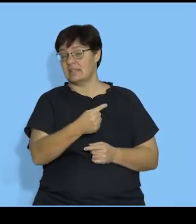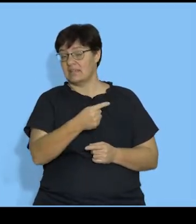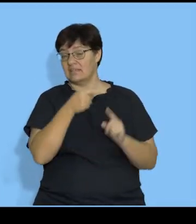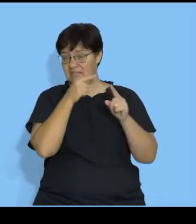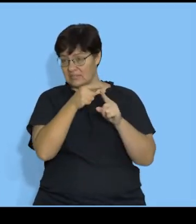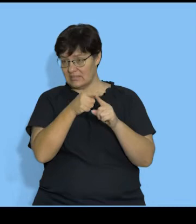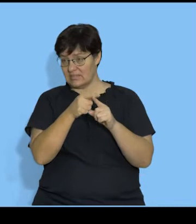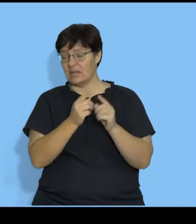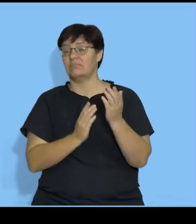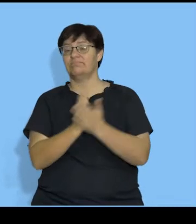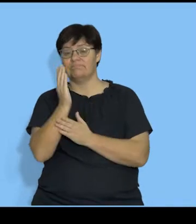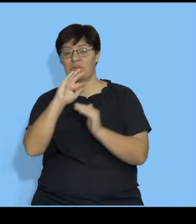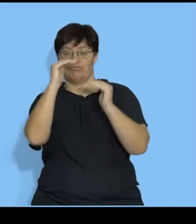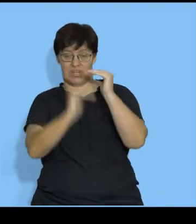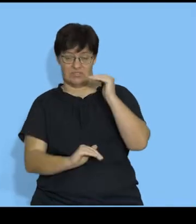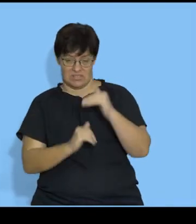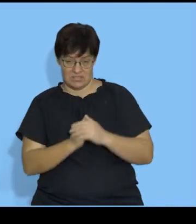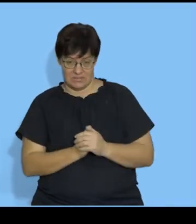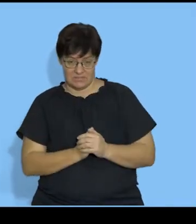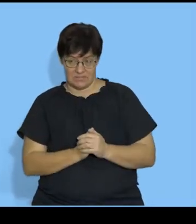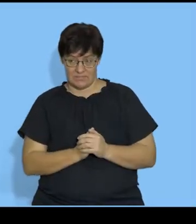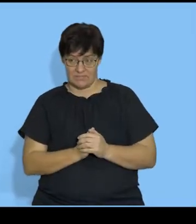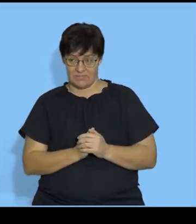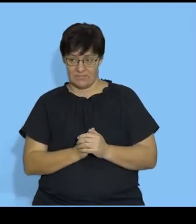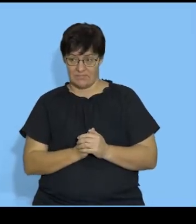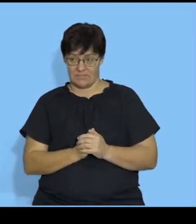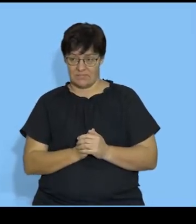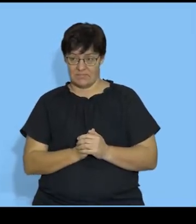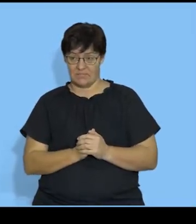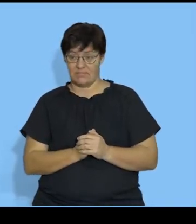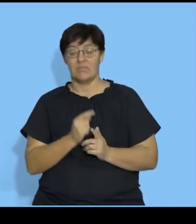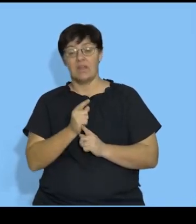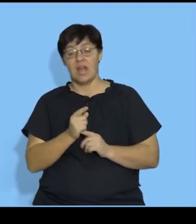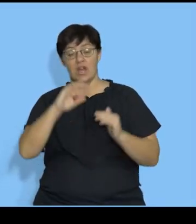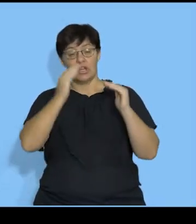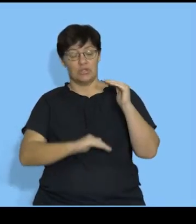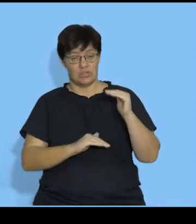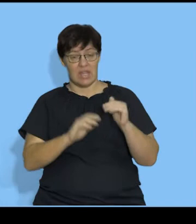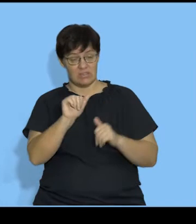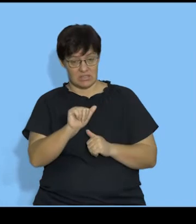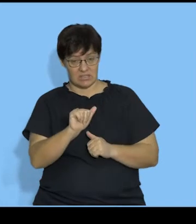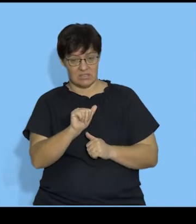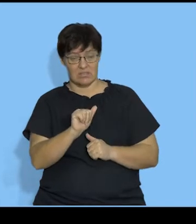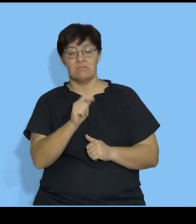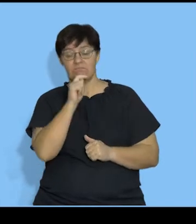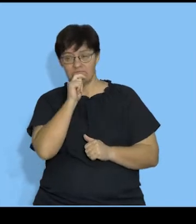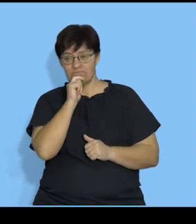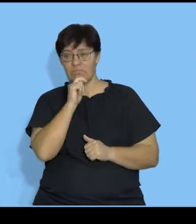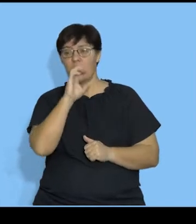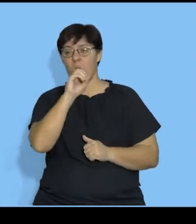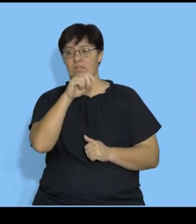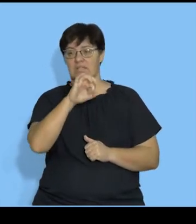undergoes reduction, right? While a reducing agent undergoes oxidation,